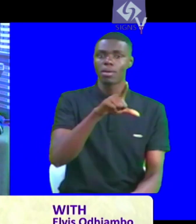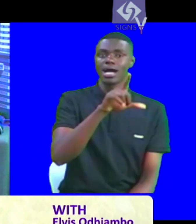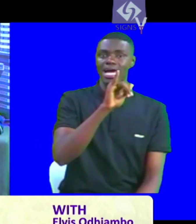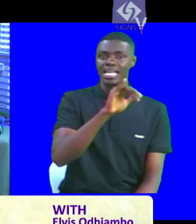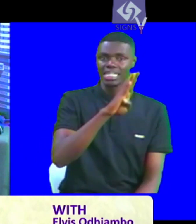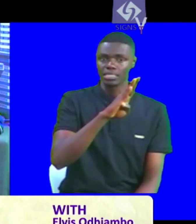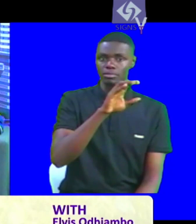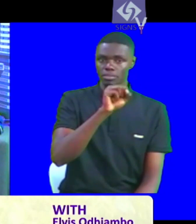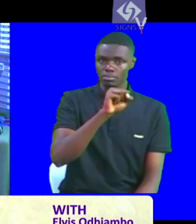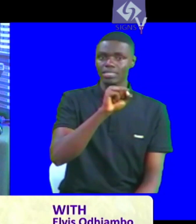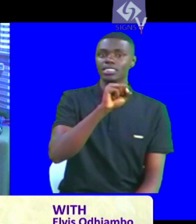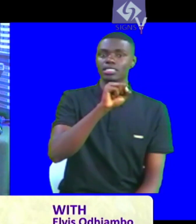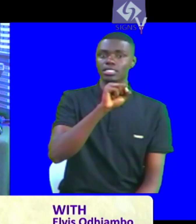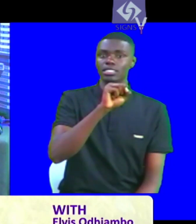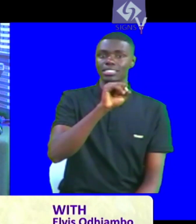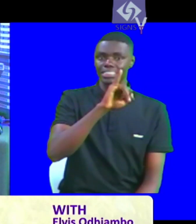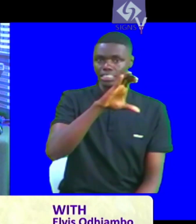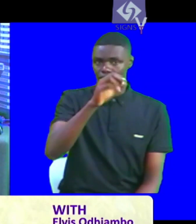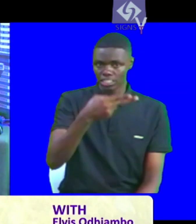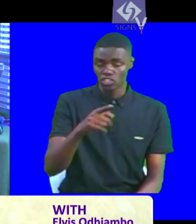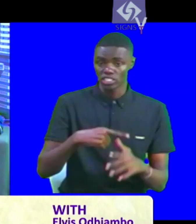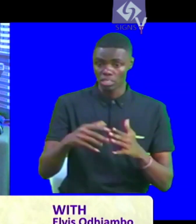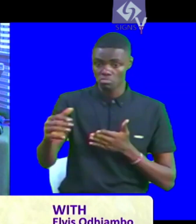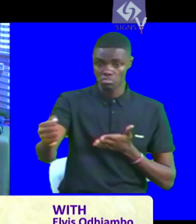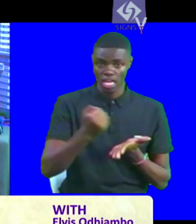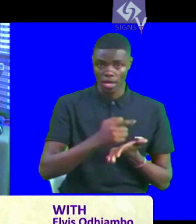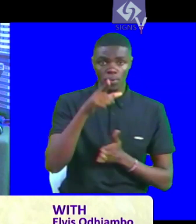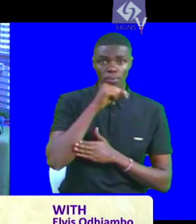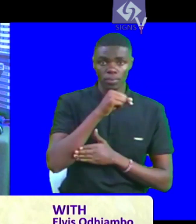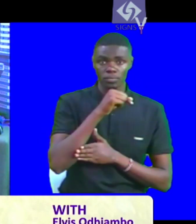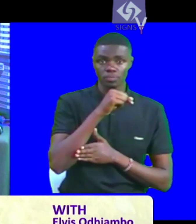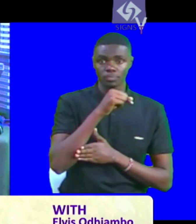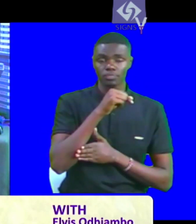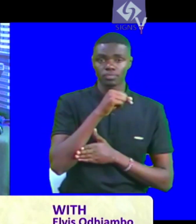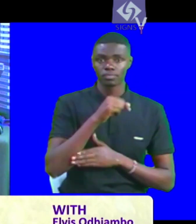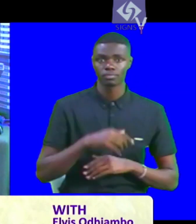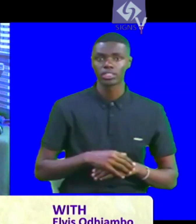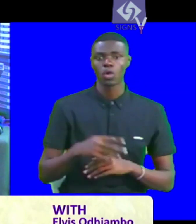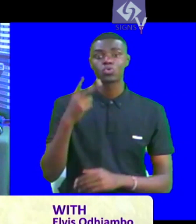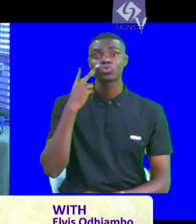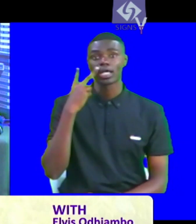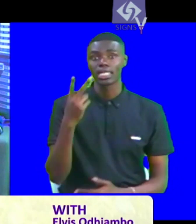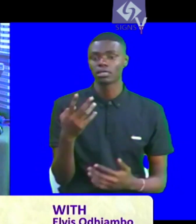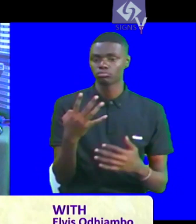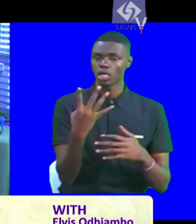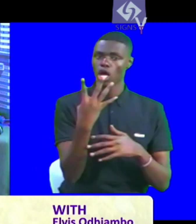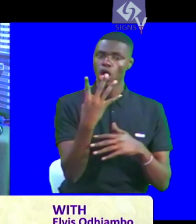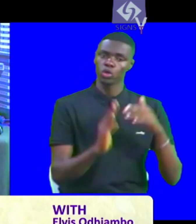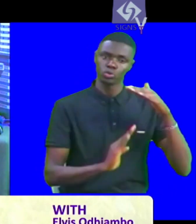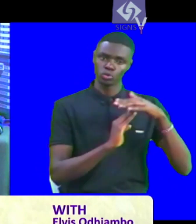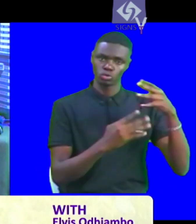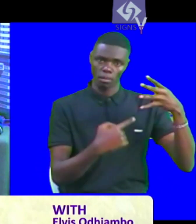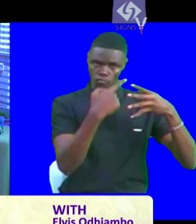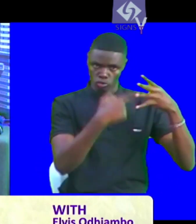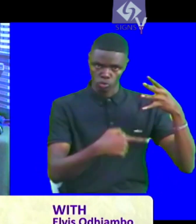Vardiol from Leipzig. He's a big defender. It's also a big signing for on their side as well. Tukiangalia hao